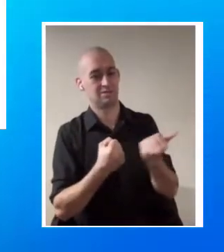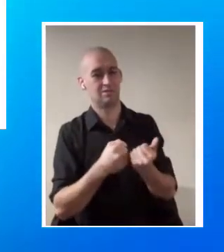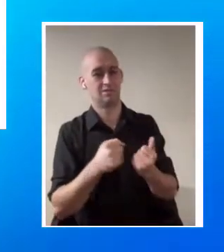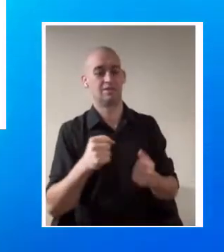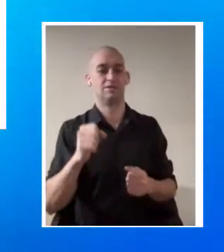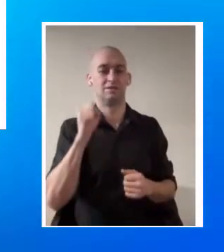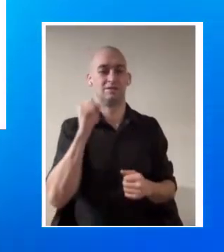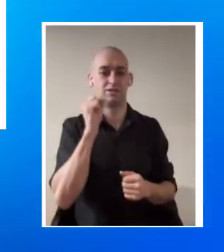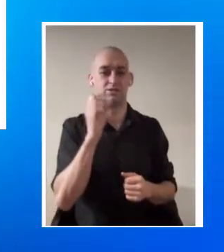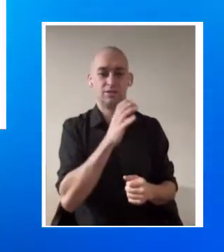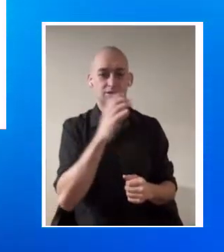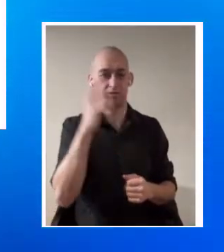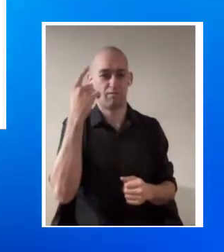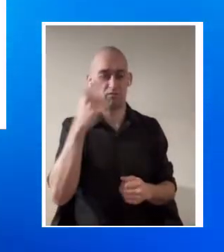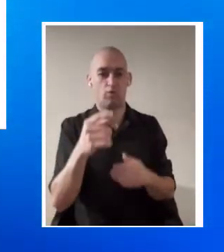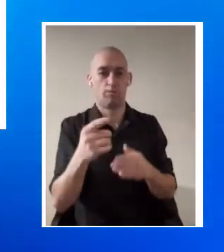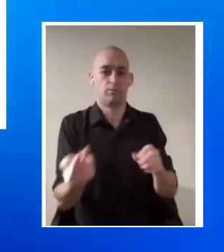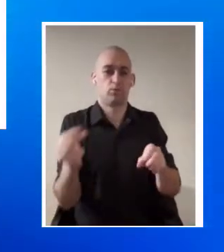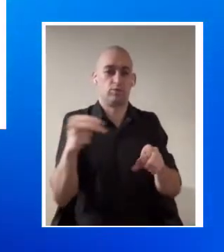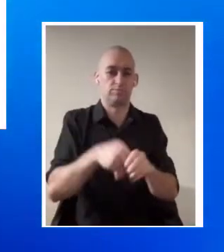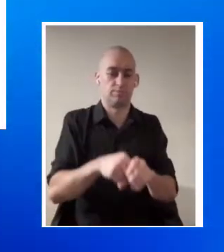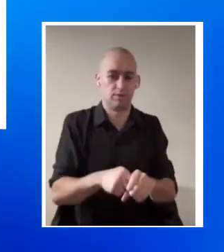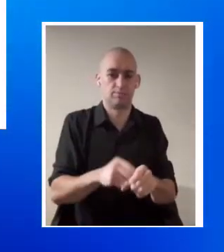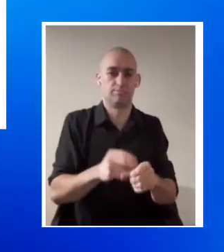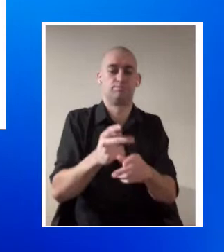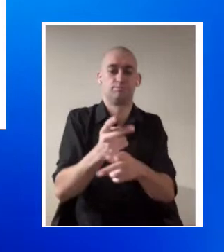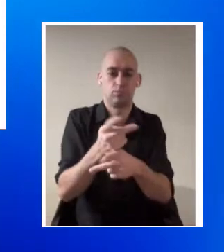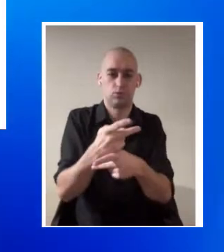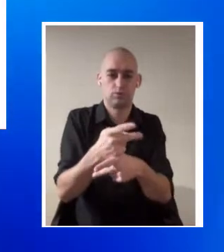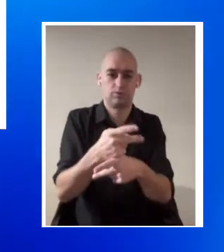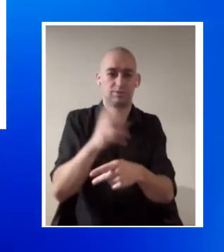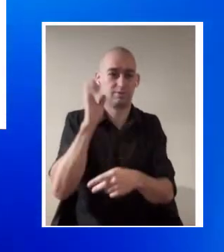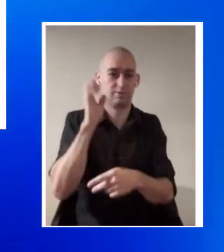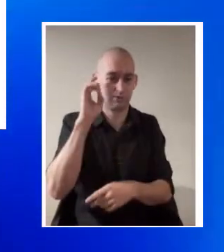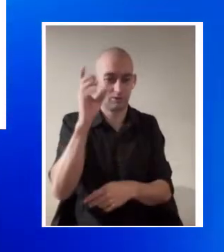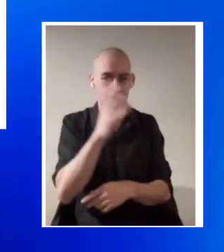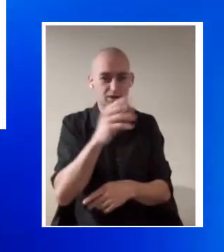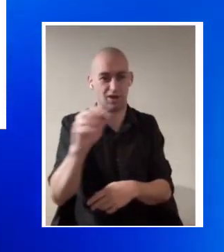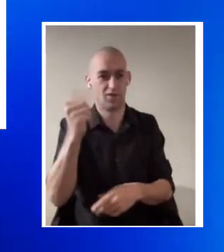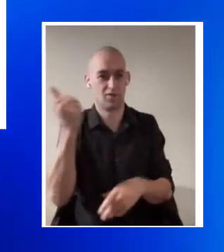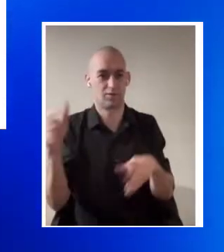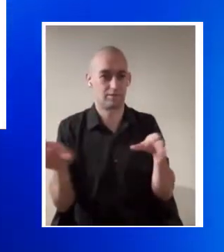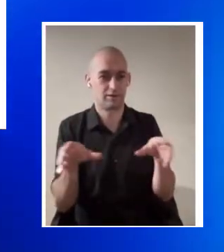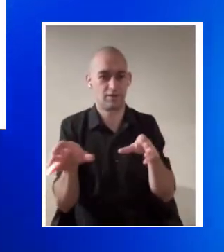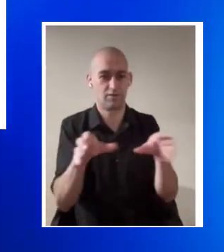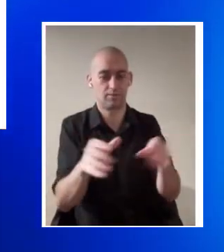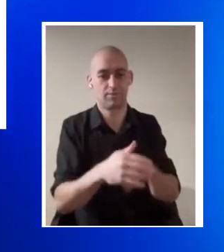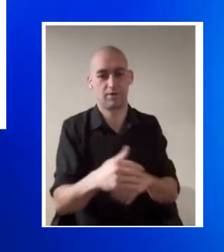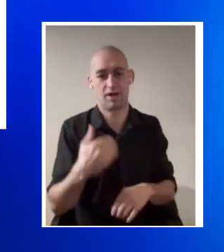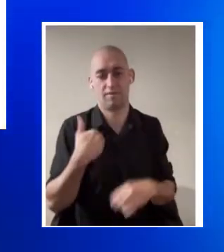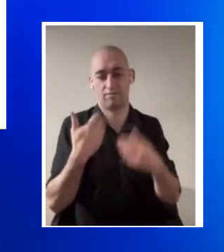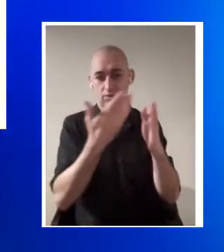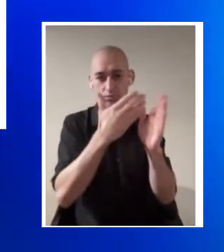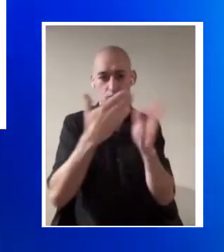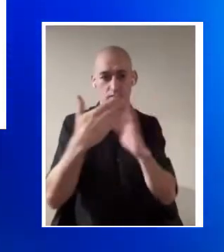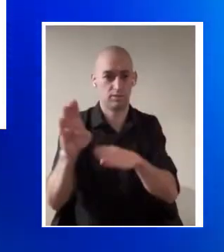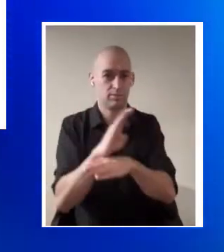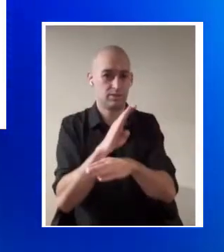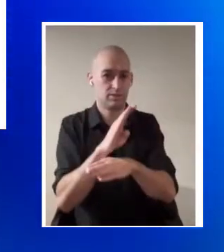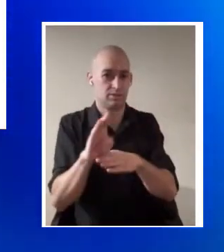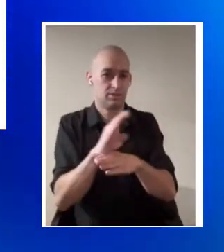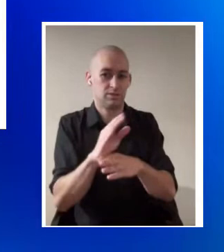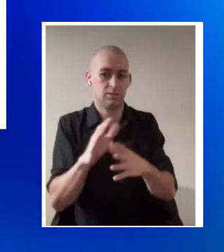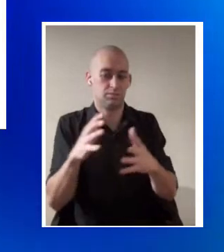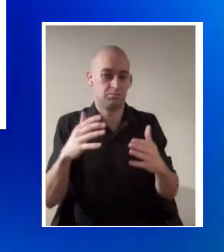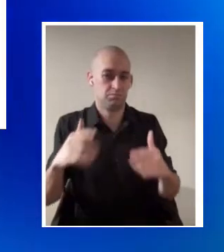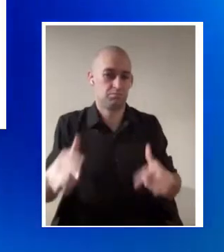participation in recreational, educational, and leisure activities. There's a Community Business Revitalization Program,